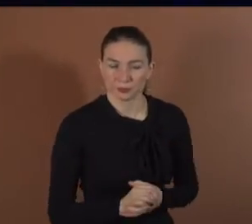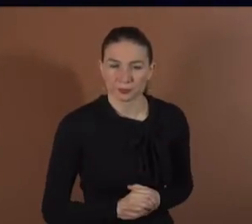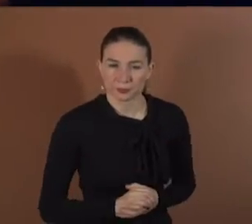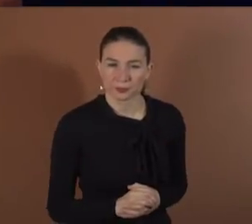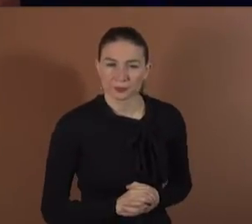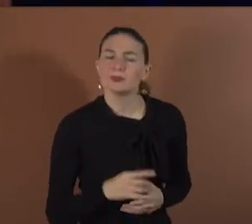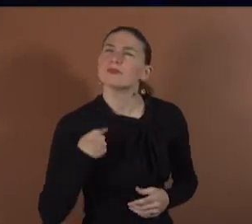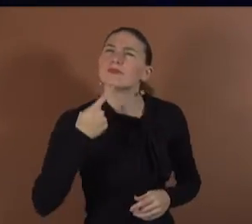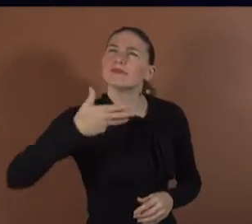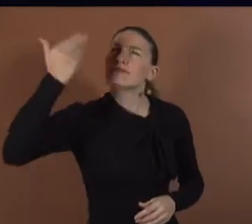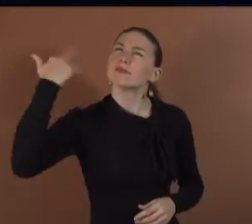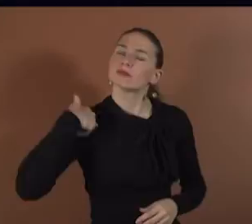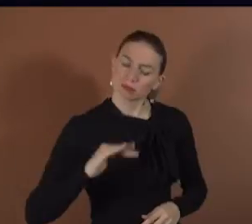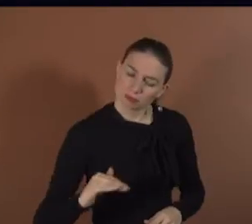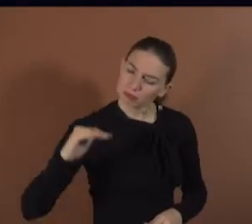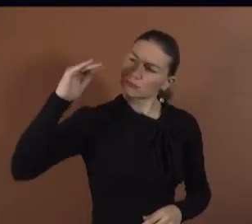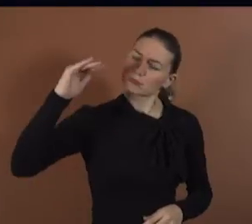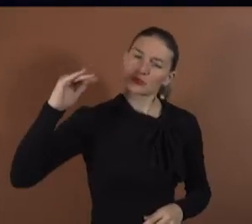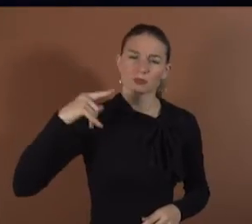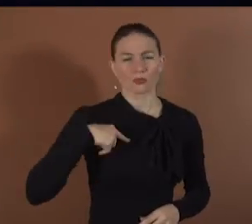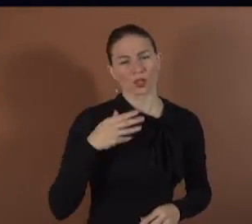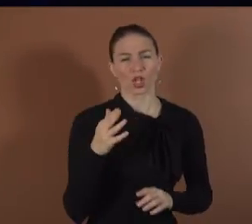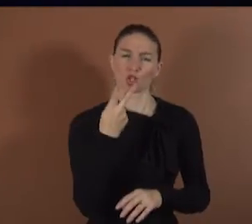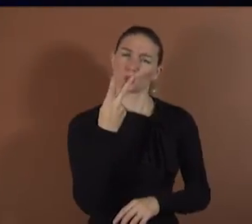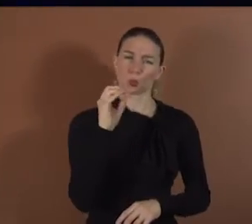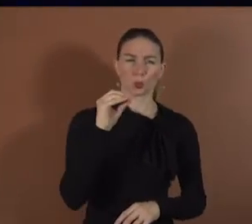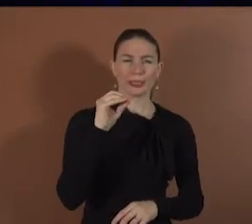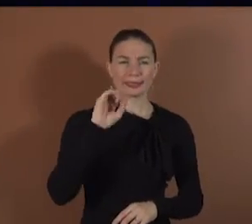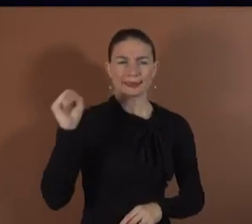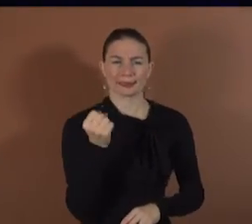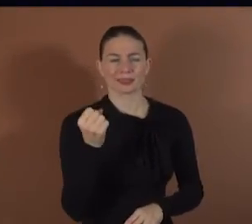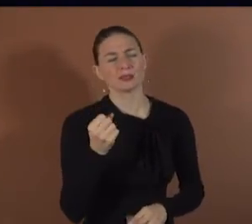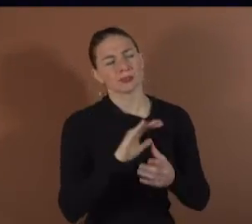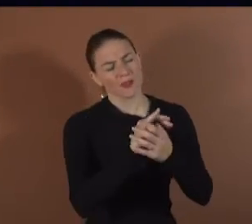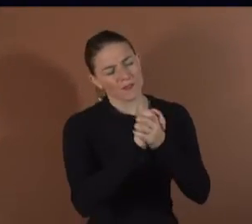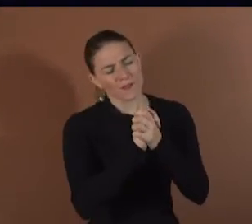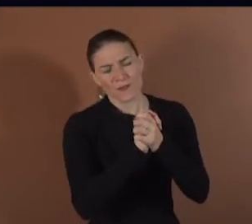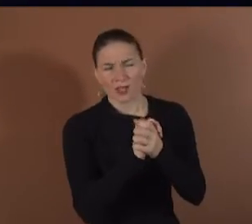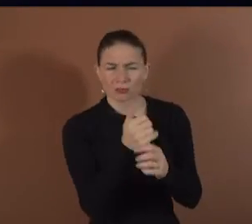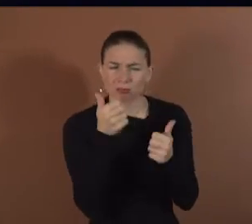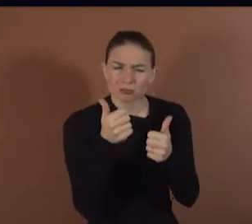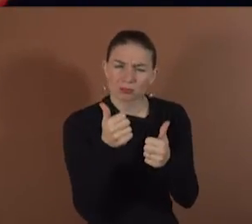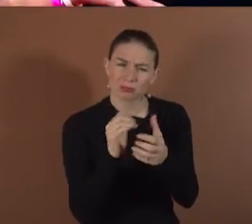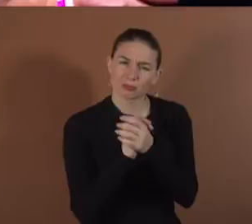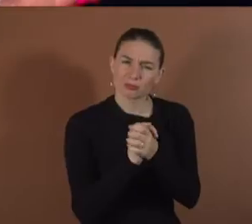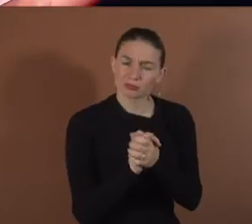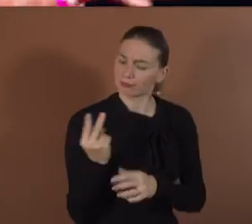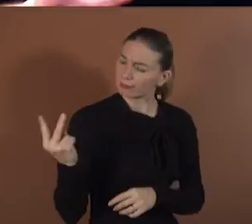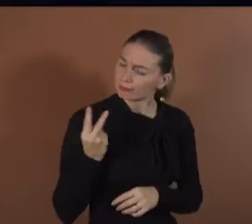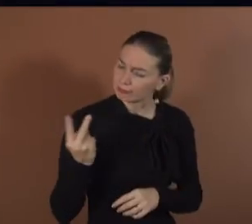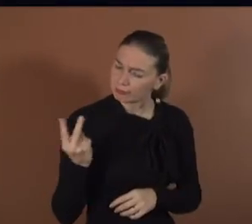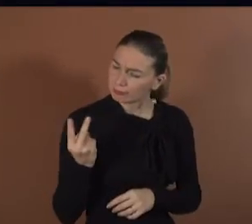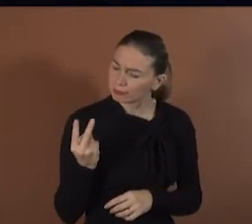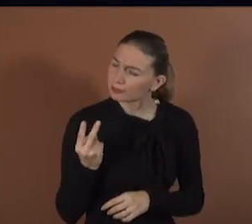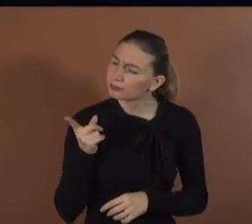in my early 20s, I was fleeing South Africa into exile, and my best friend at that time, Lenny Naidoo, said to me, Kumi, what